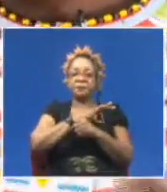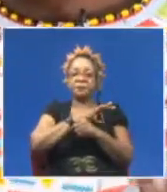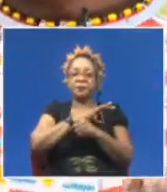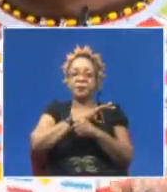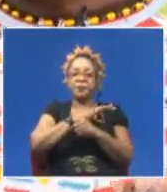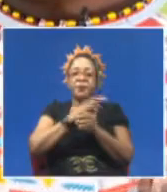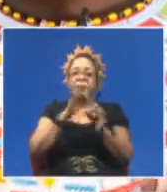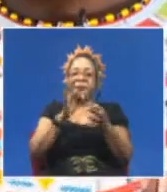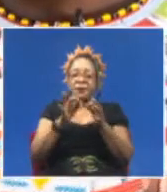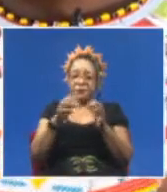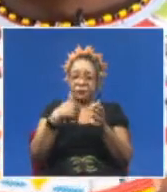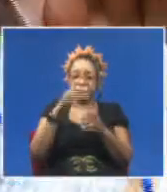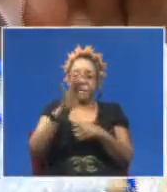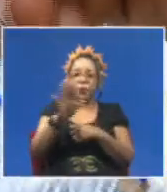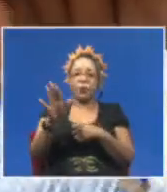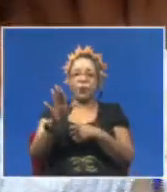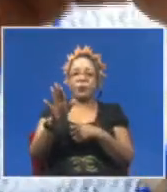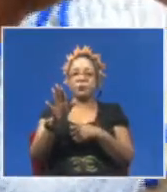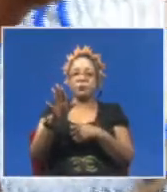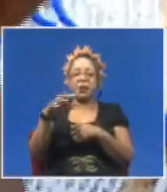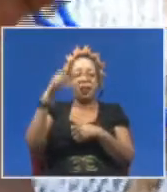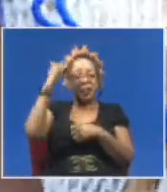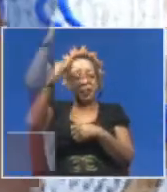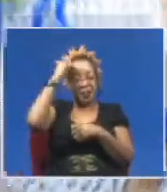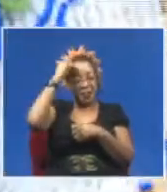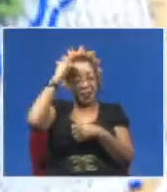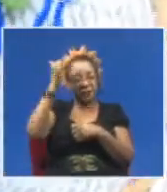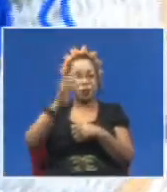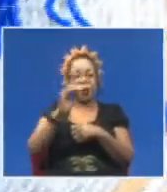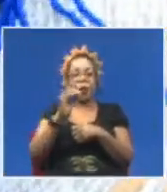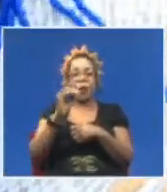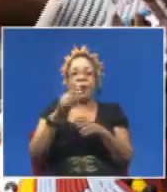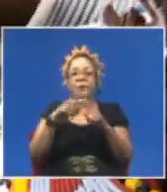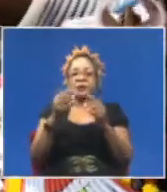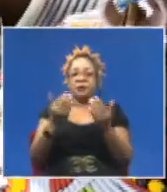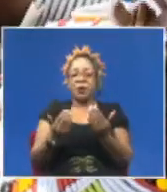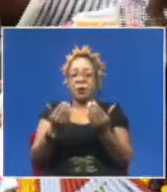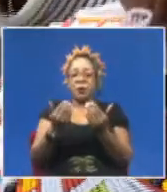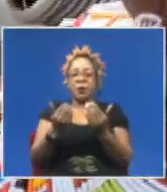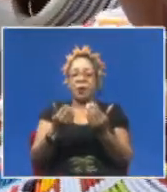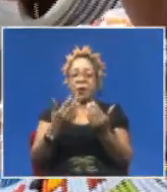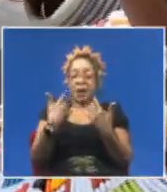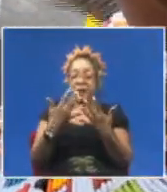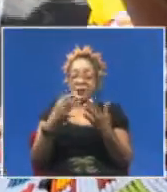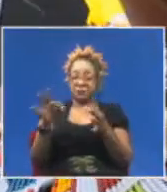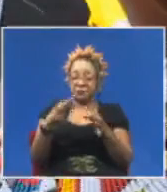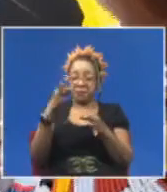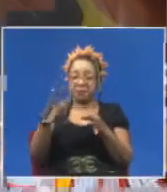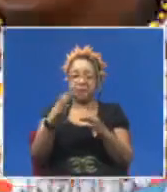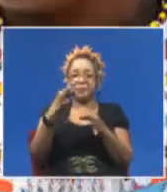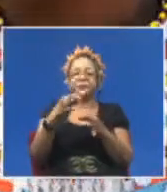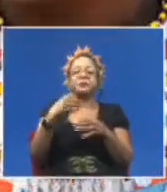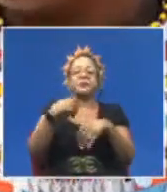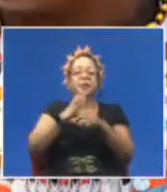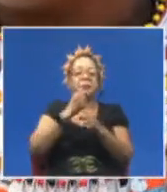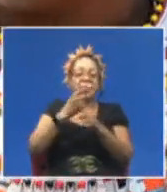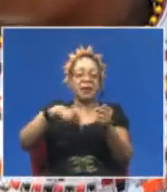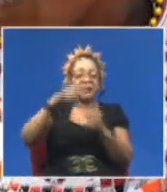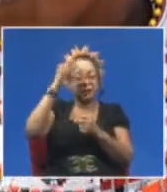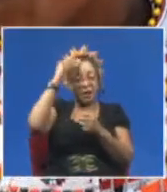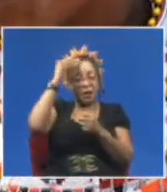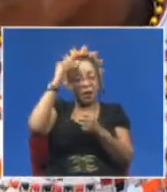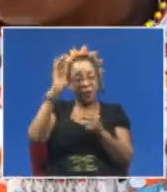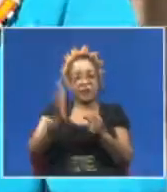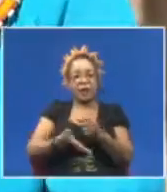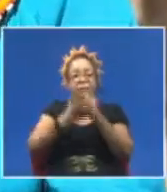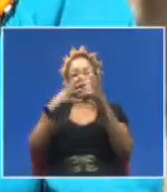hapa hawajasoma hata moja, lakini sasa hii mkono yetu imesomesha sisi na tumesaidia jamii